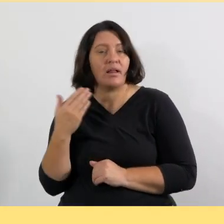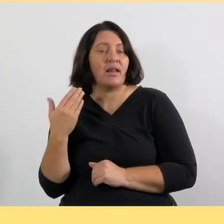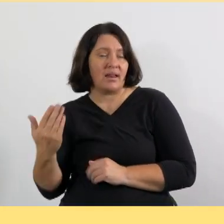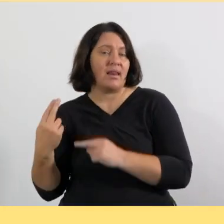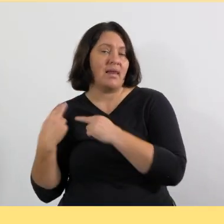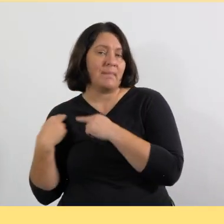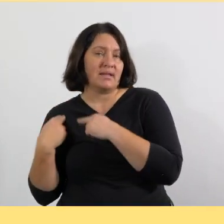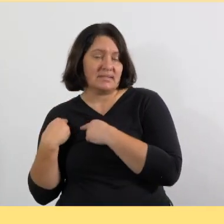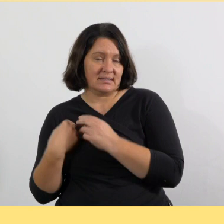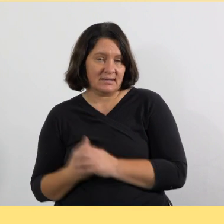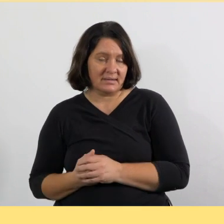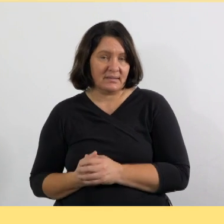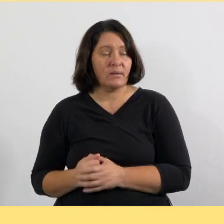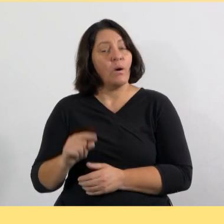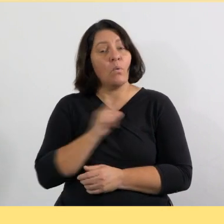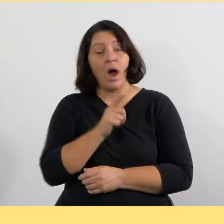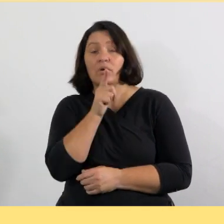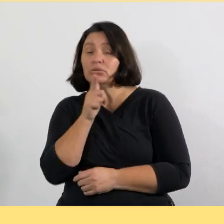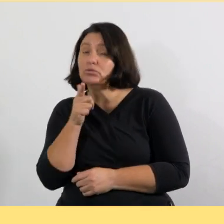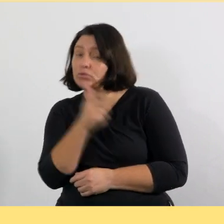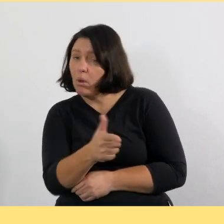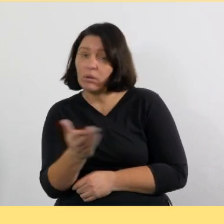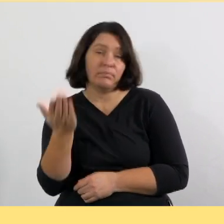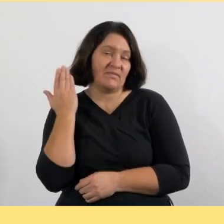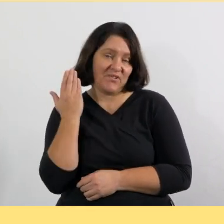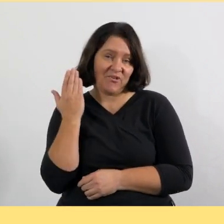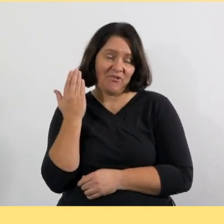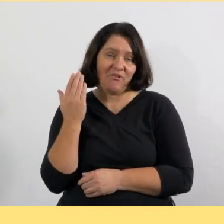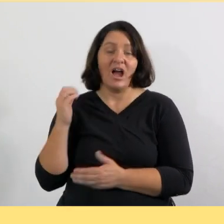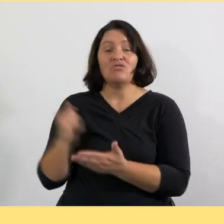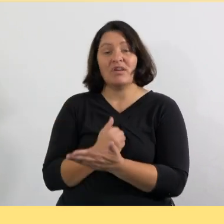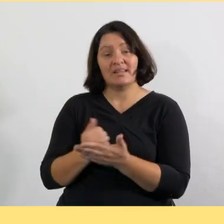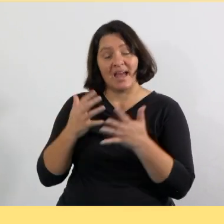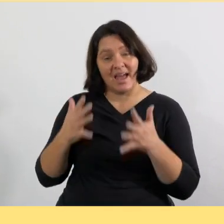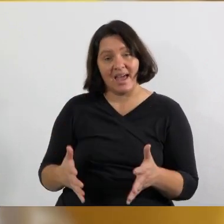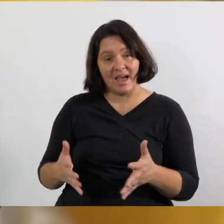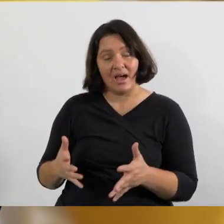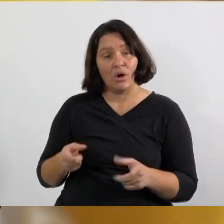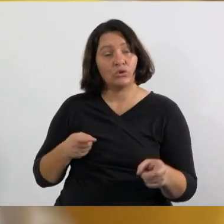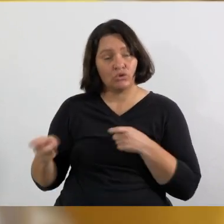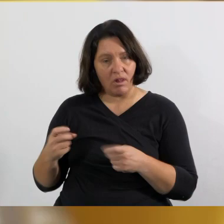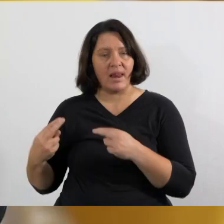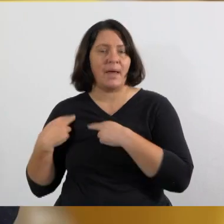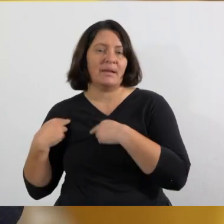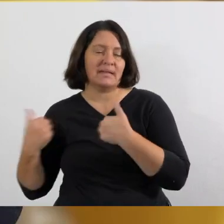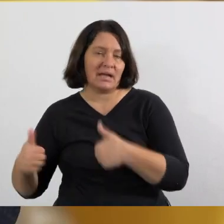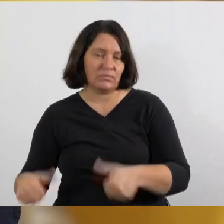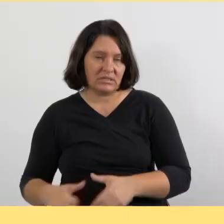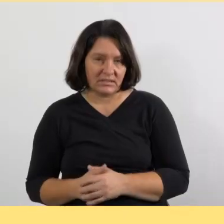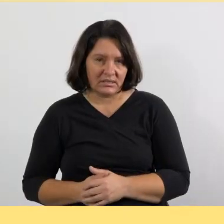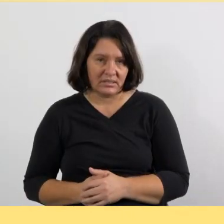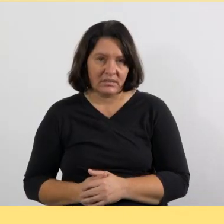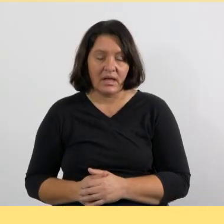on our liabilities, because I told you earlier on that creditors control is a liability